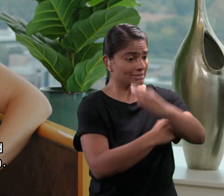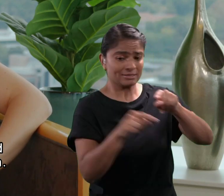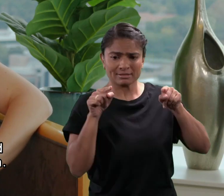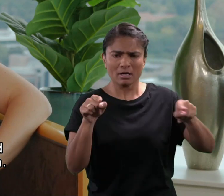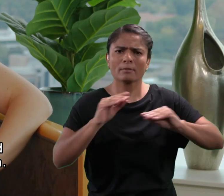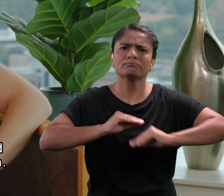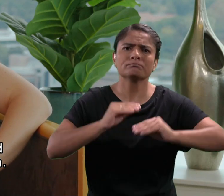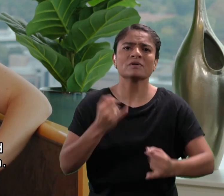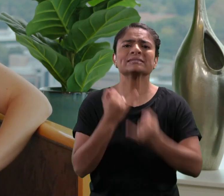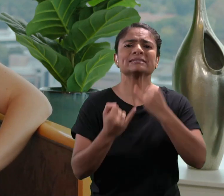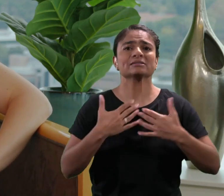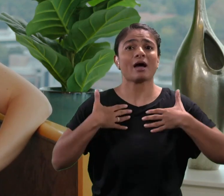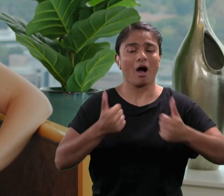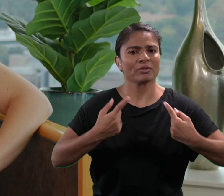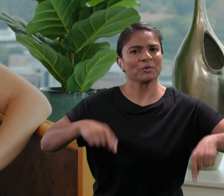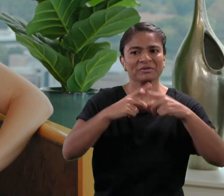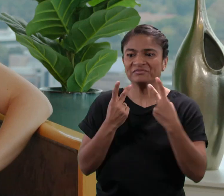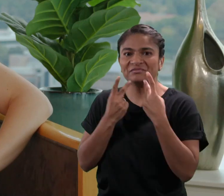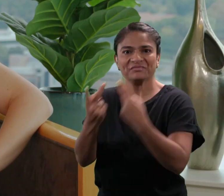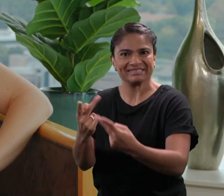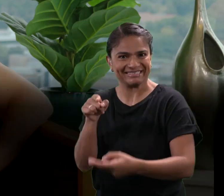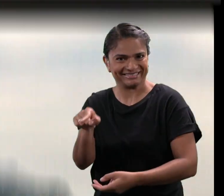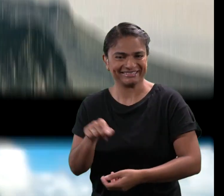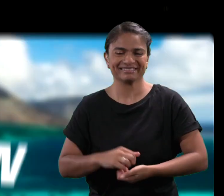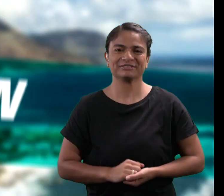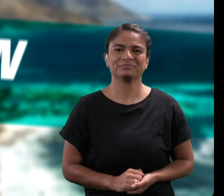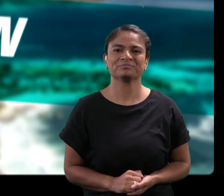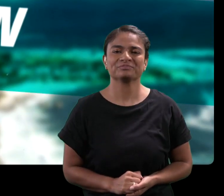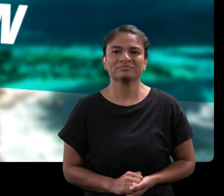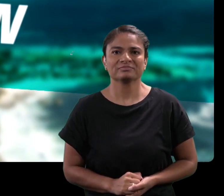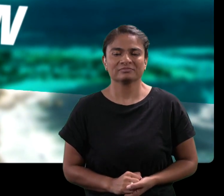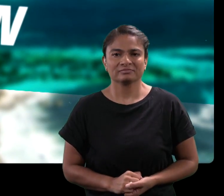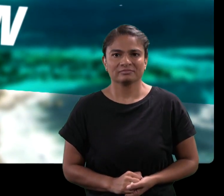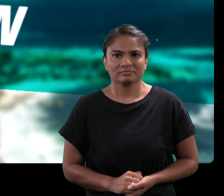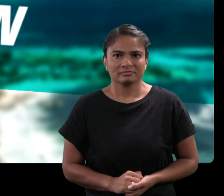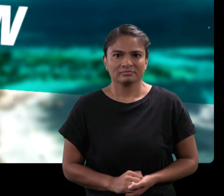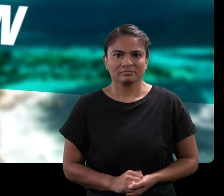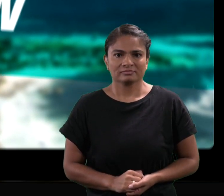oor seksuele gesondheid in te lig. Ons het by haar 'n draai gaan maak.